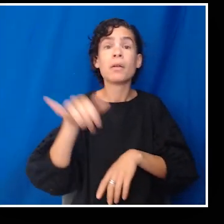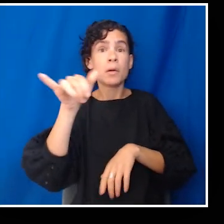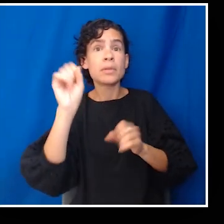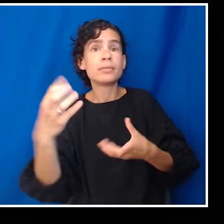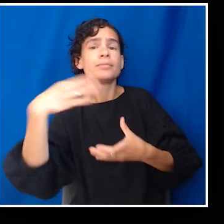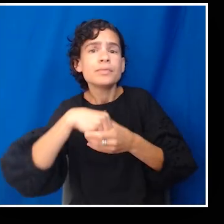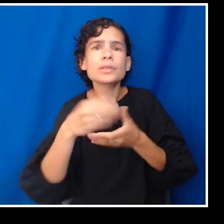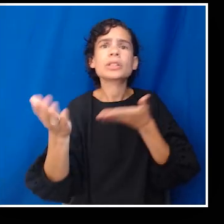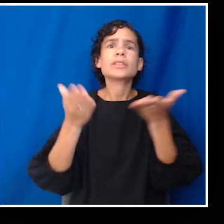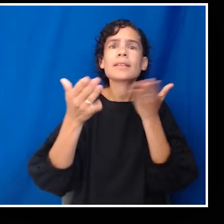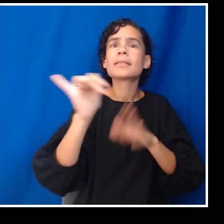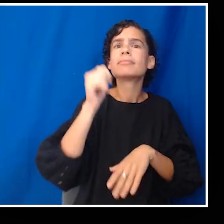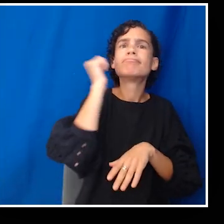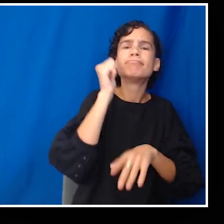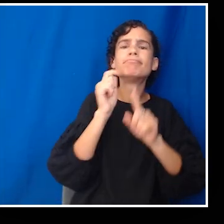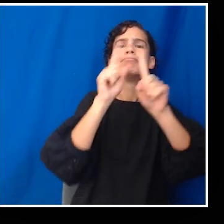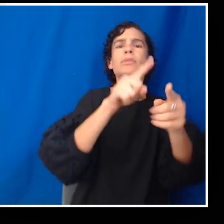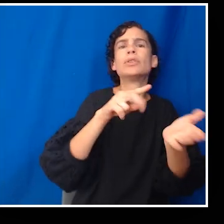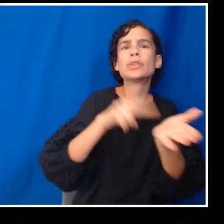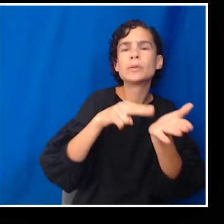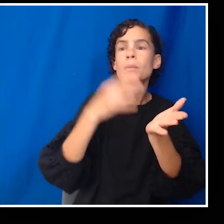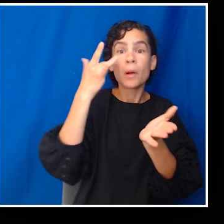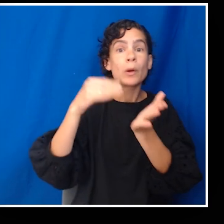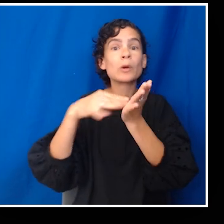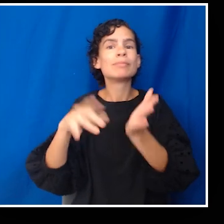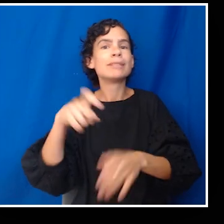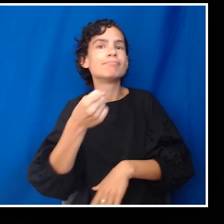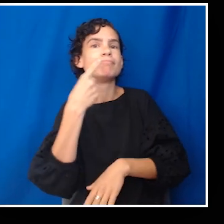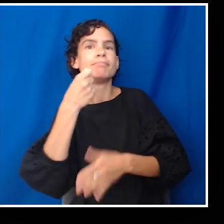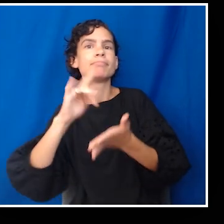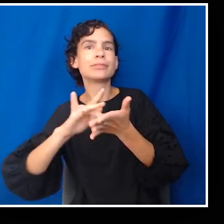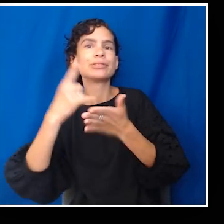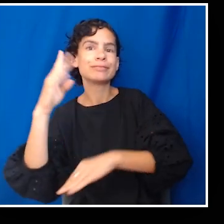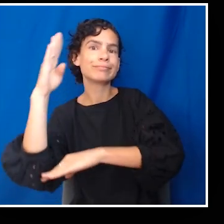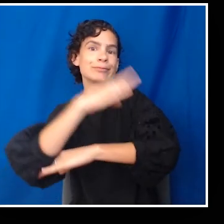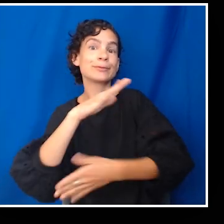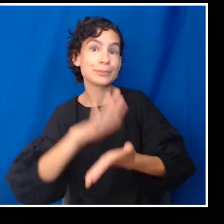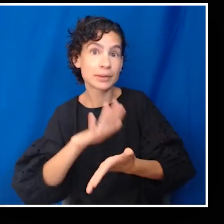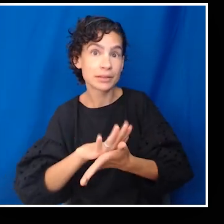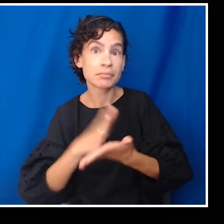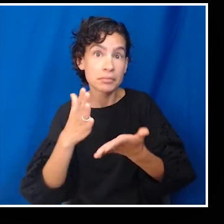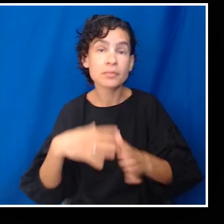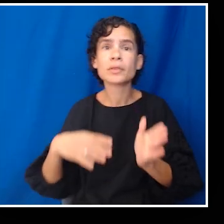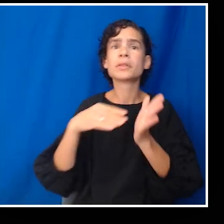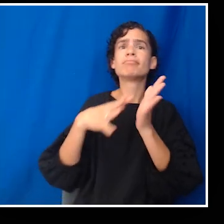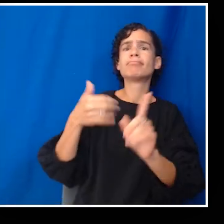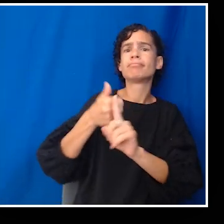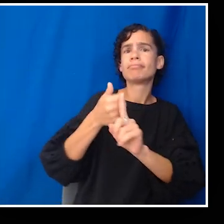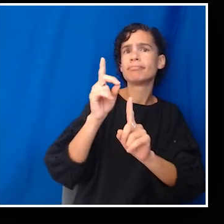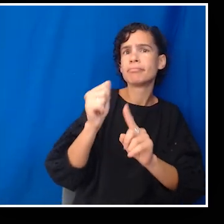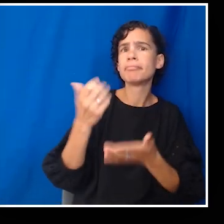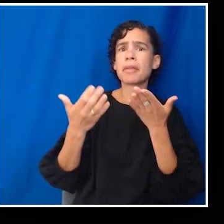include services, like daily check-ins with a nurse for a student who needs to take medication at school. A student with a disability might